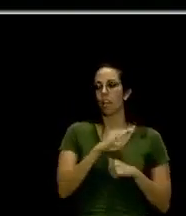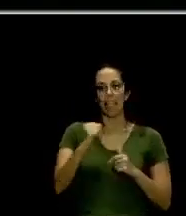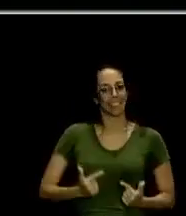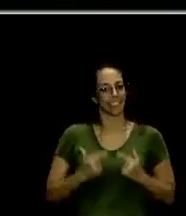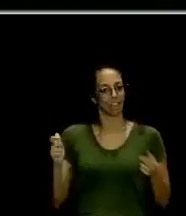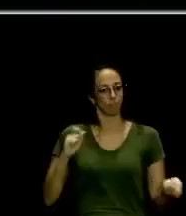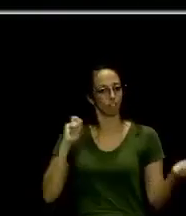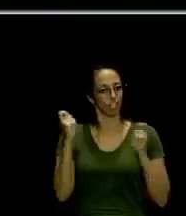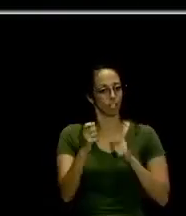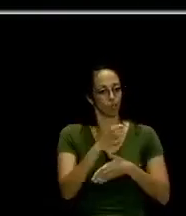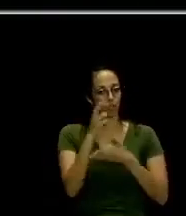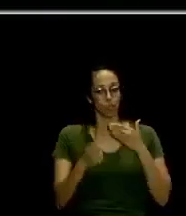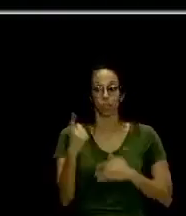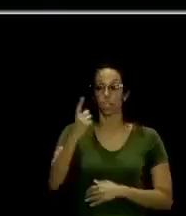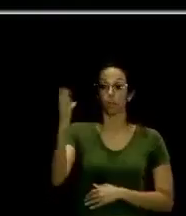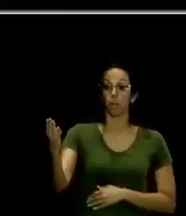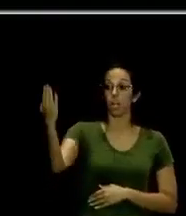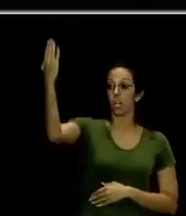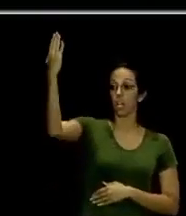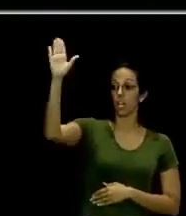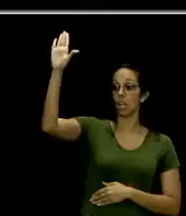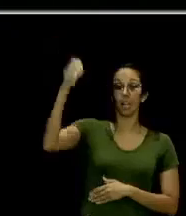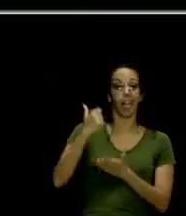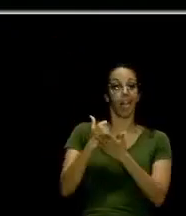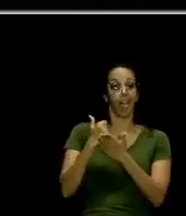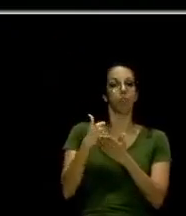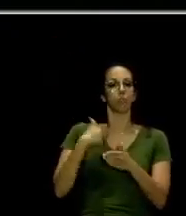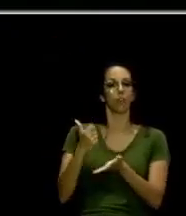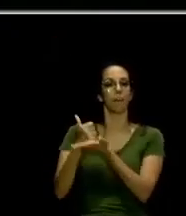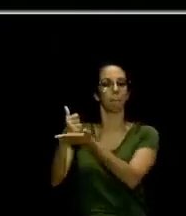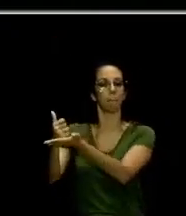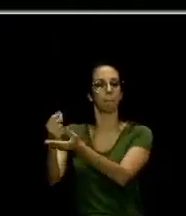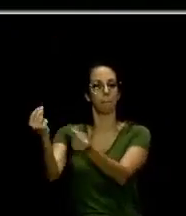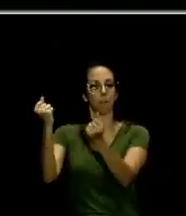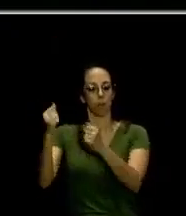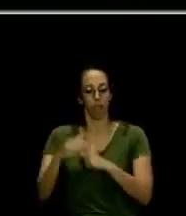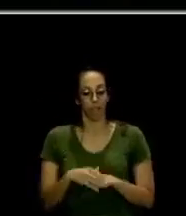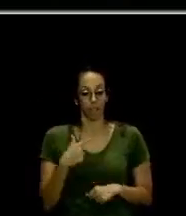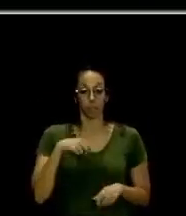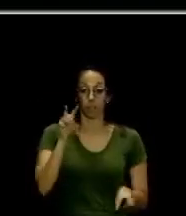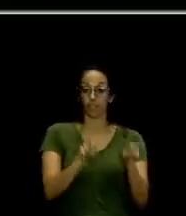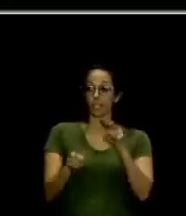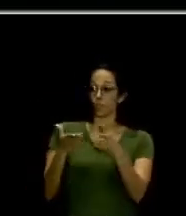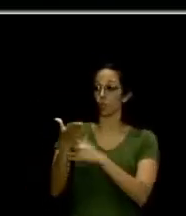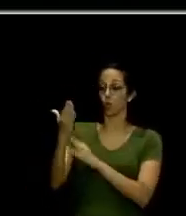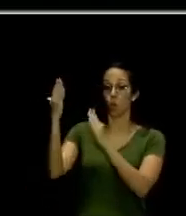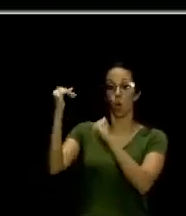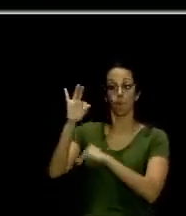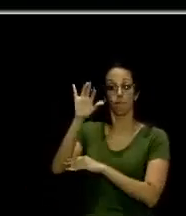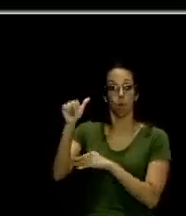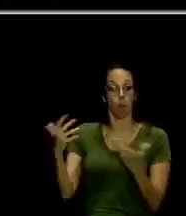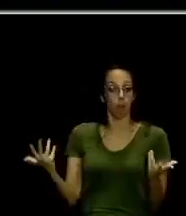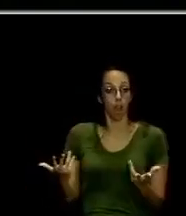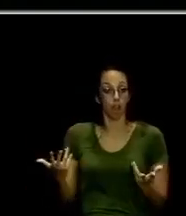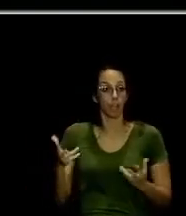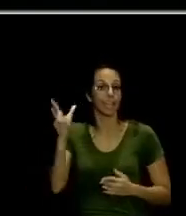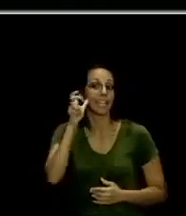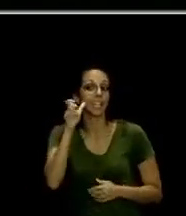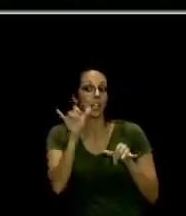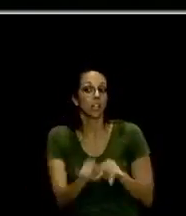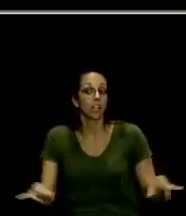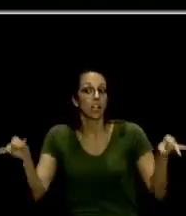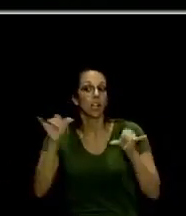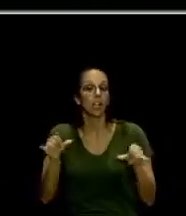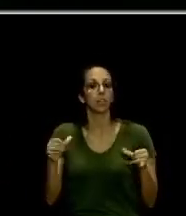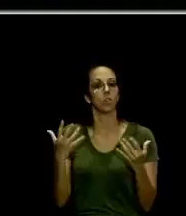results when someone raises their hand to ask for help. What we have seen through Hope Florida and continue to hear is a strong desire